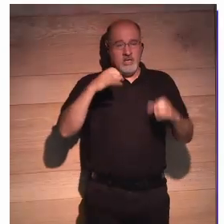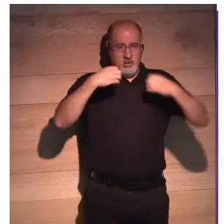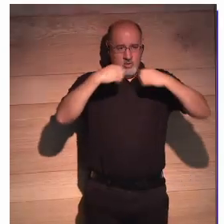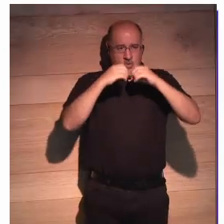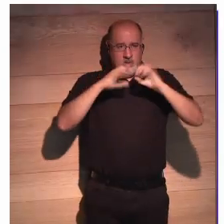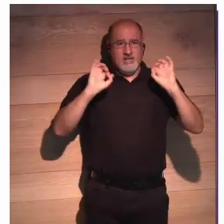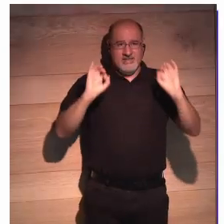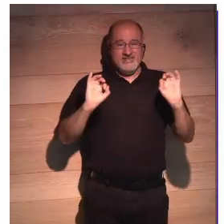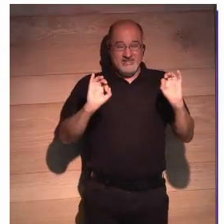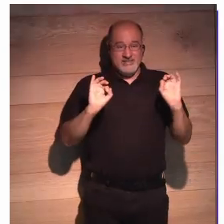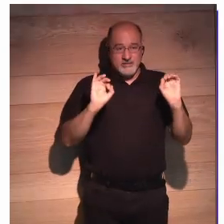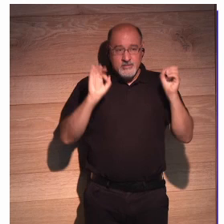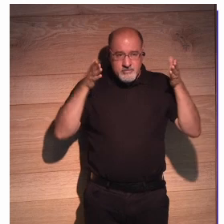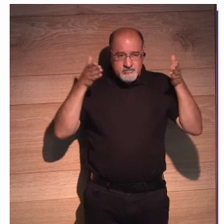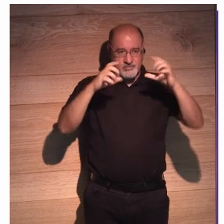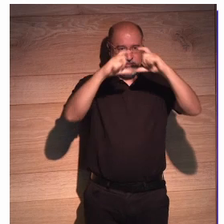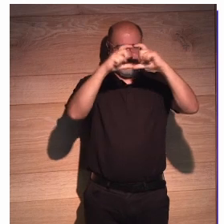you're there. And this